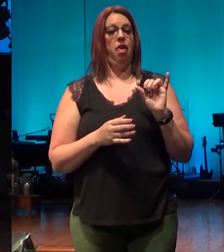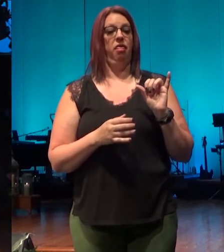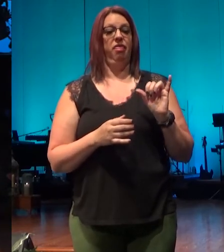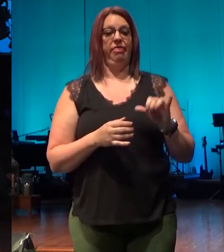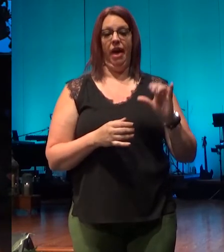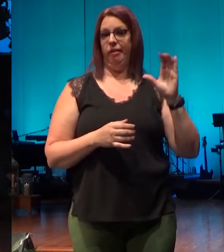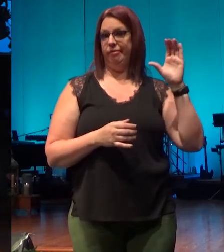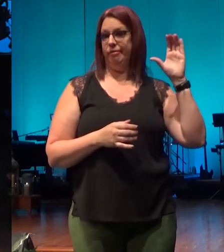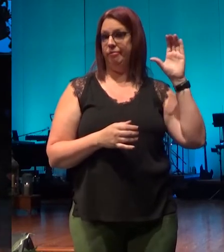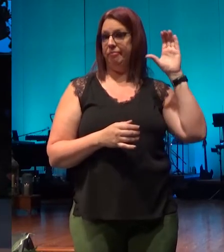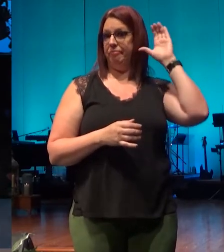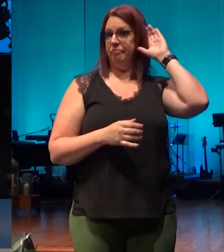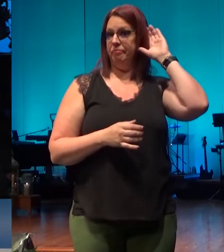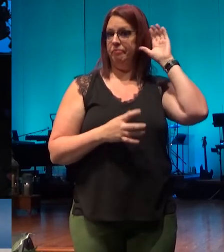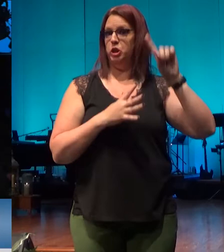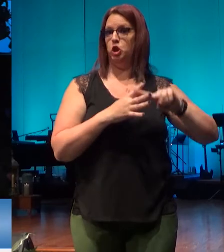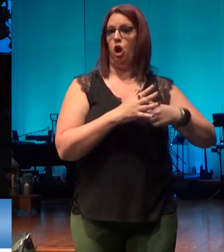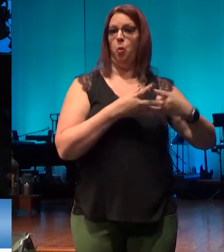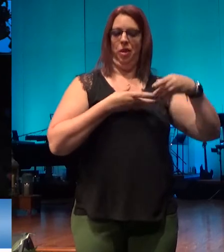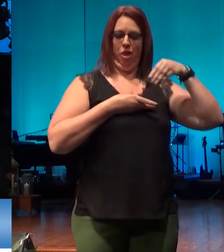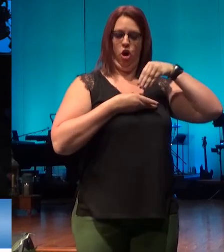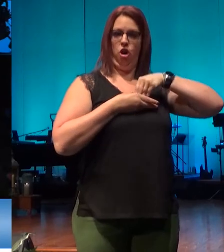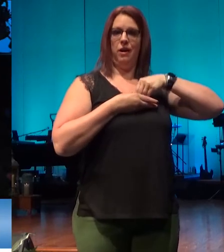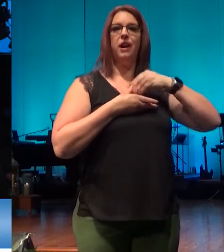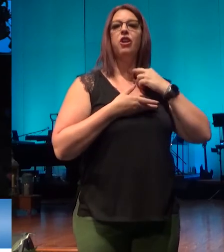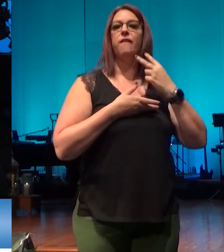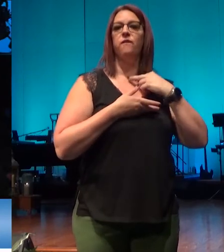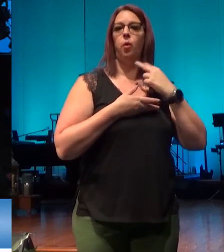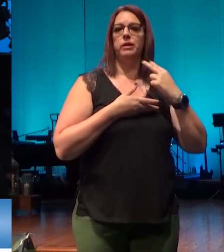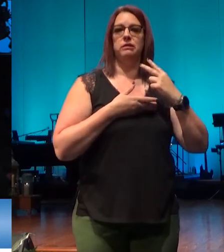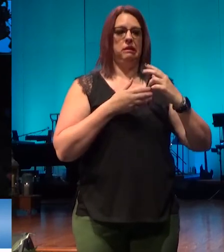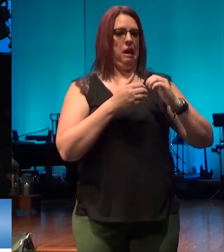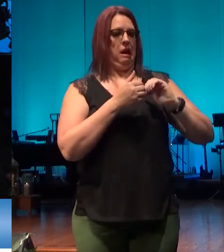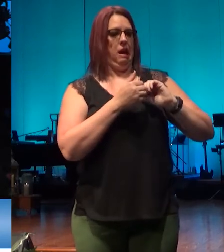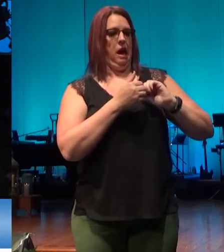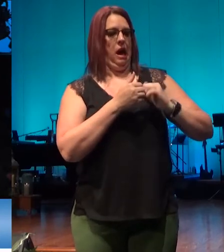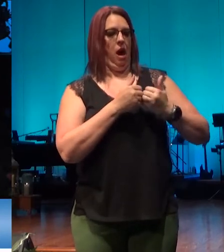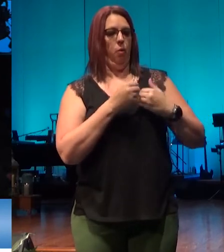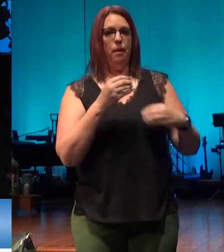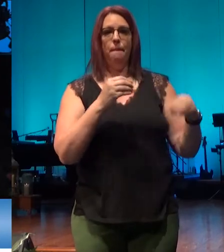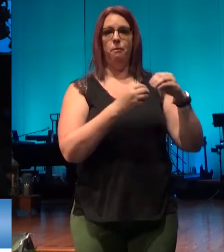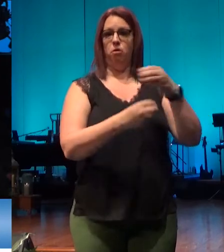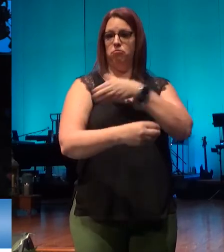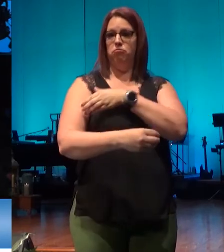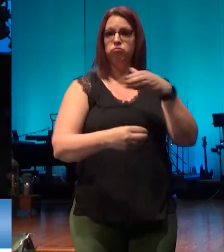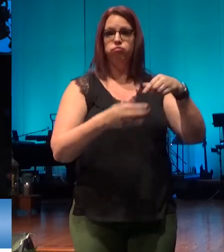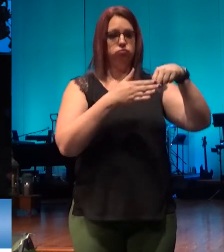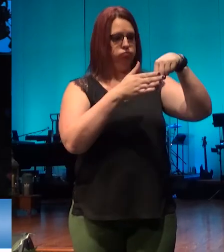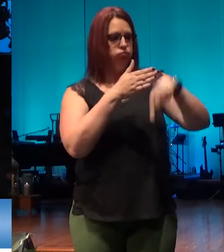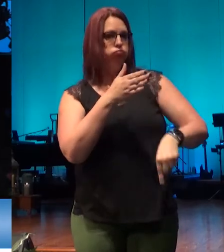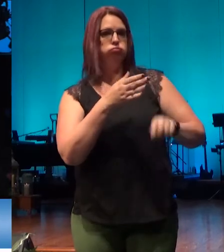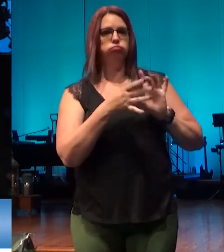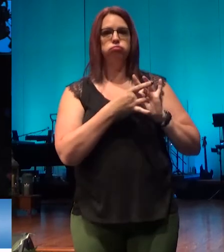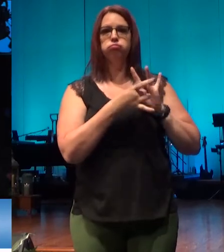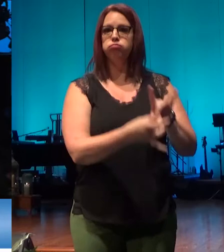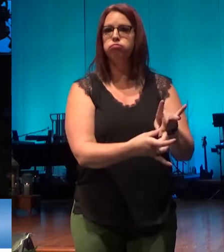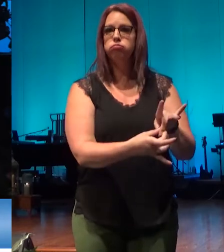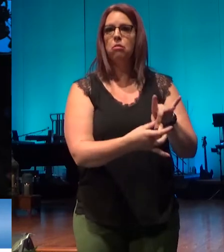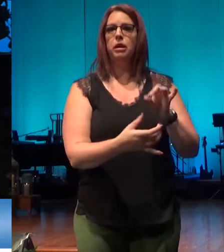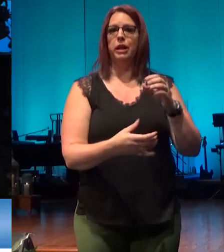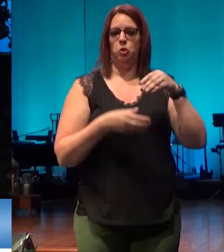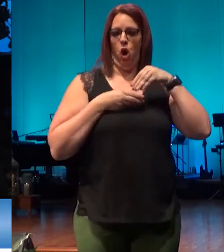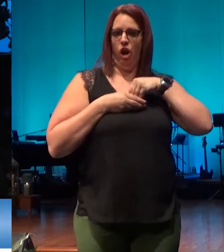by the inner voice. We explored how to more powerfully and profoundly get connected to the